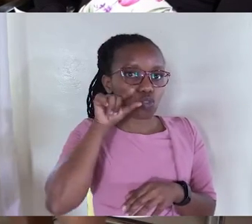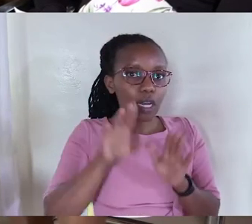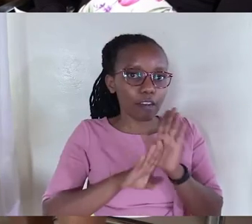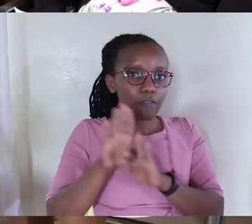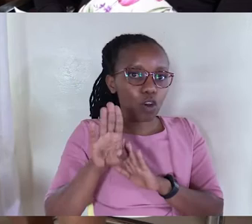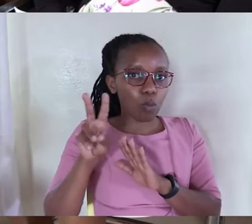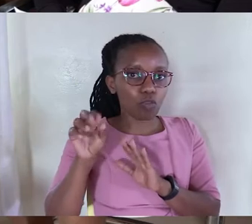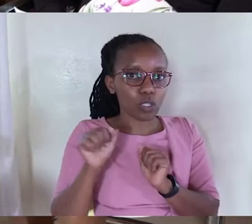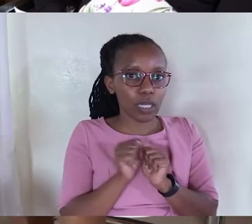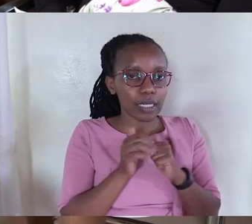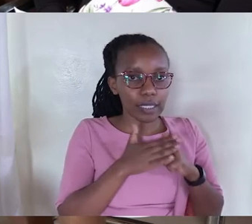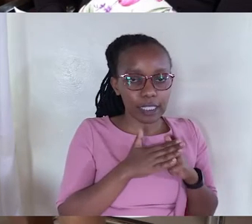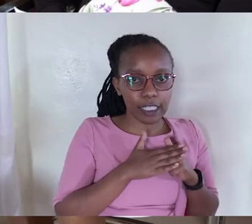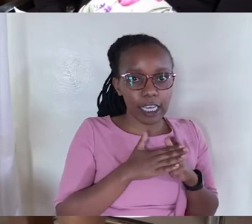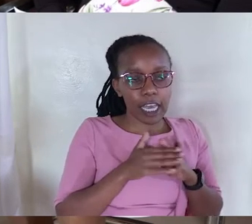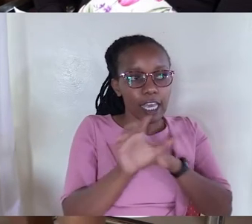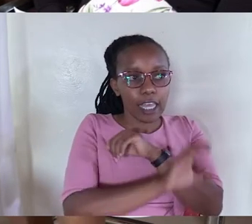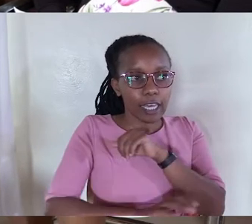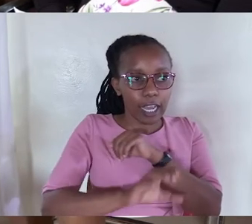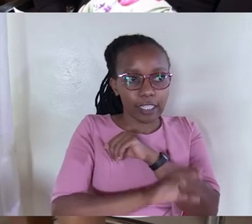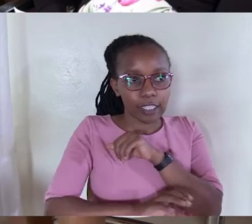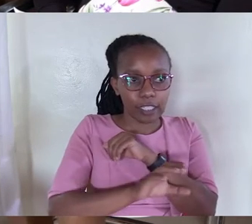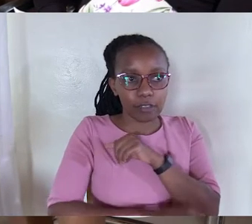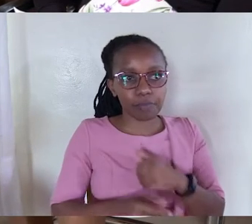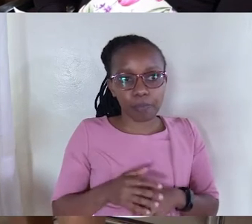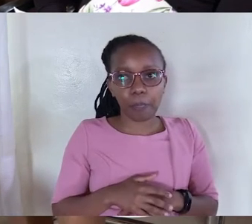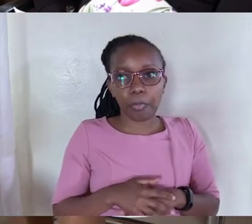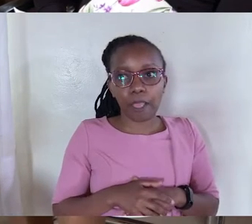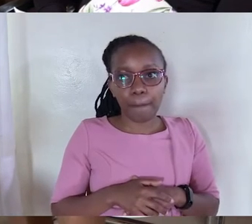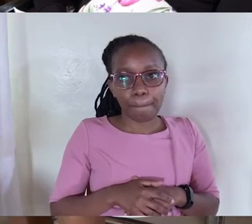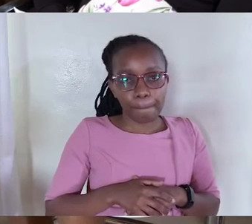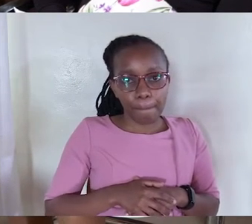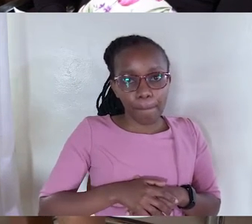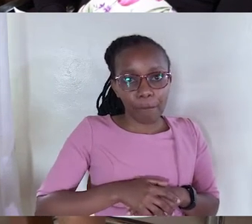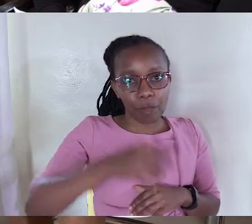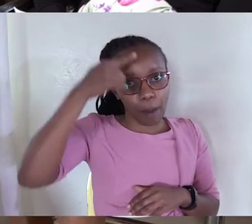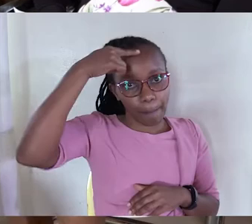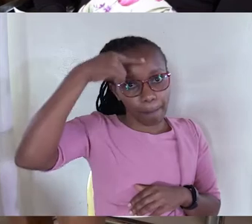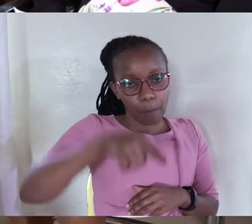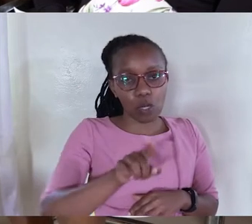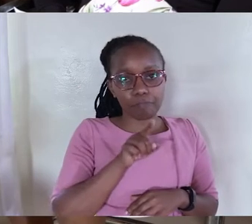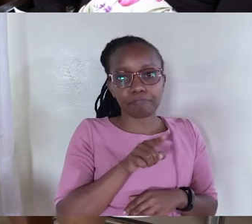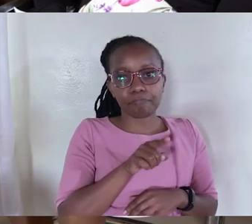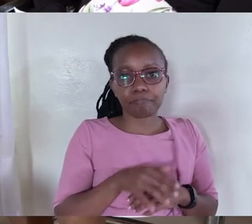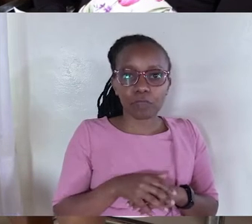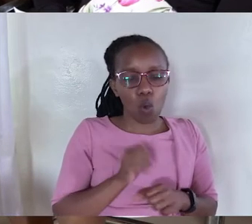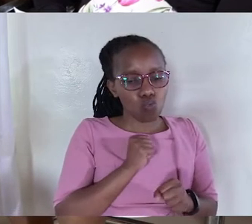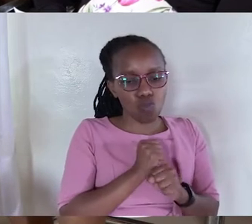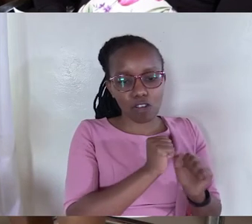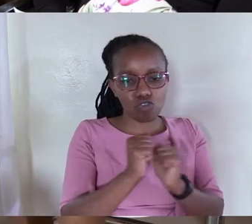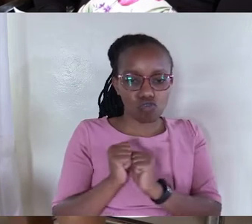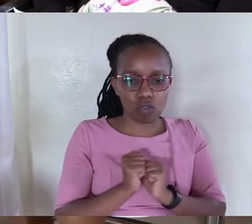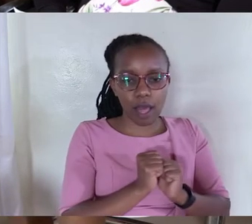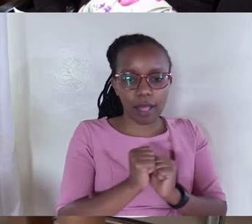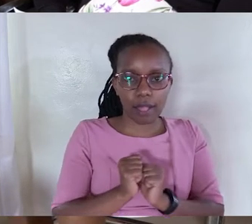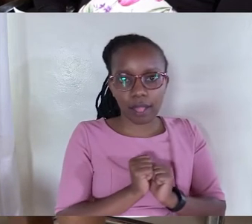of 2019 across the country. The policy, we find that it actually calls for concerted efforts to